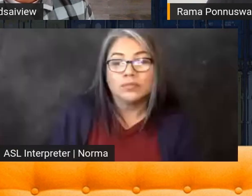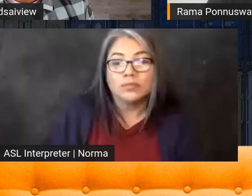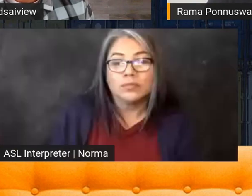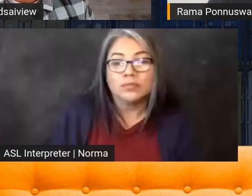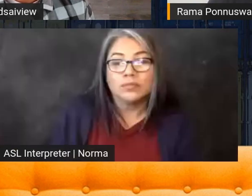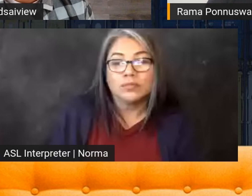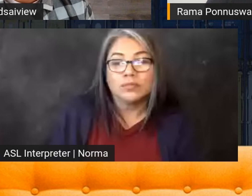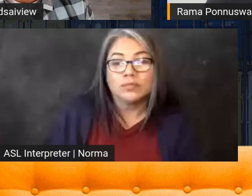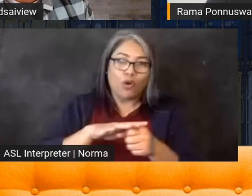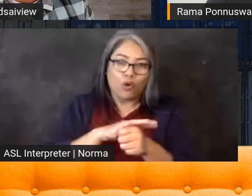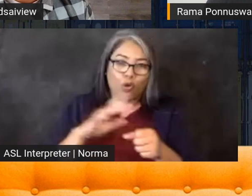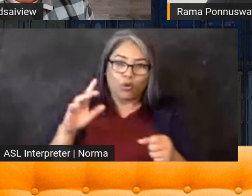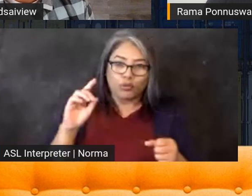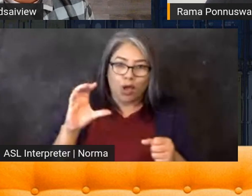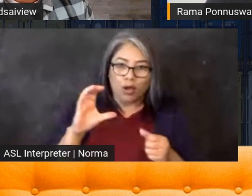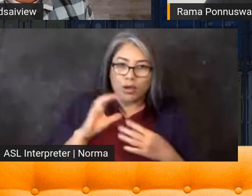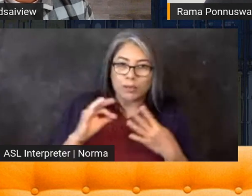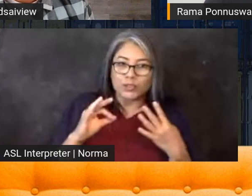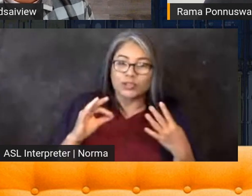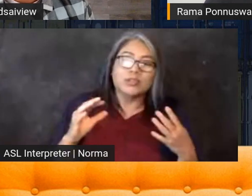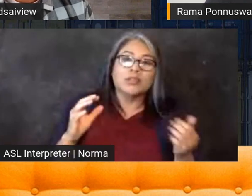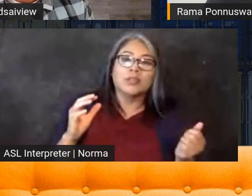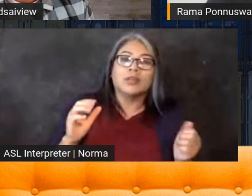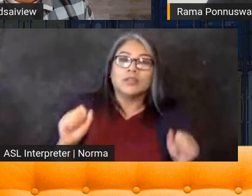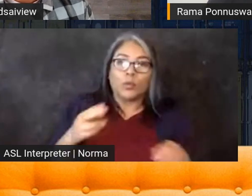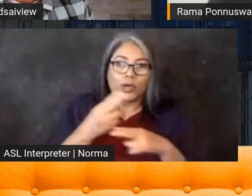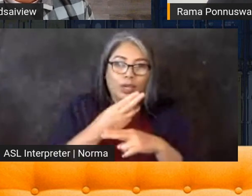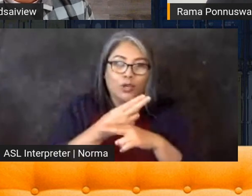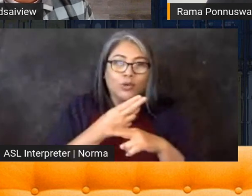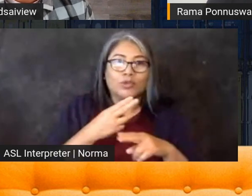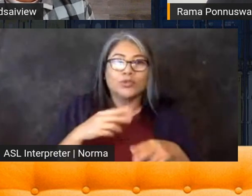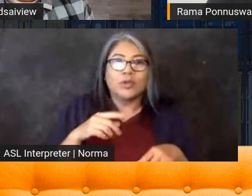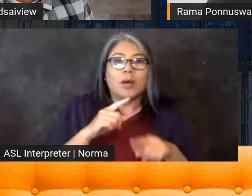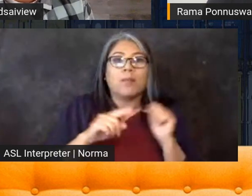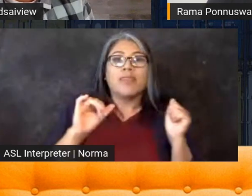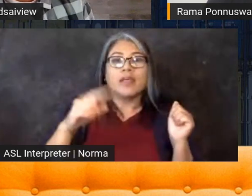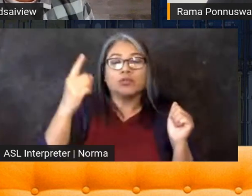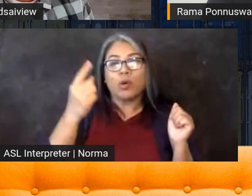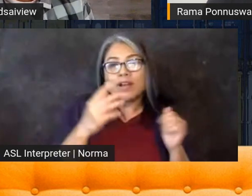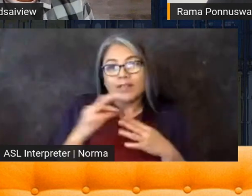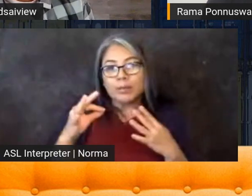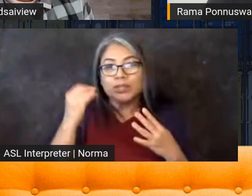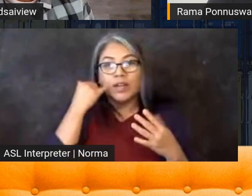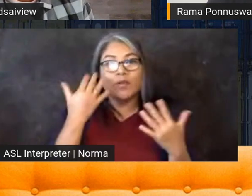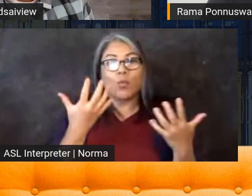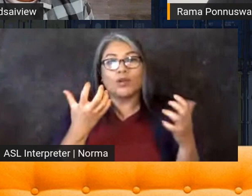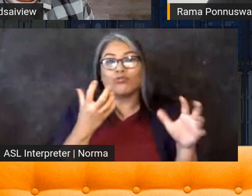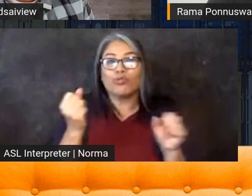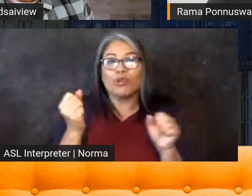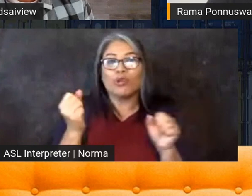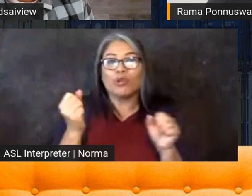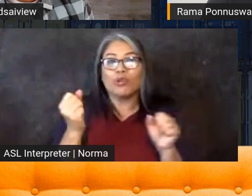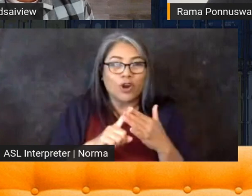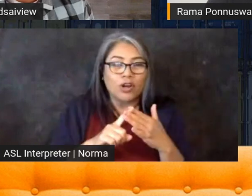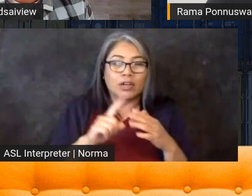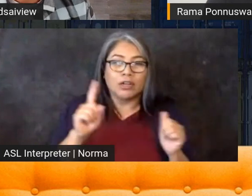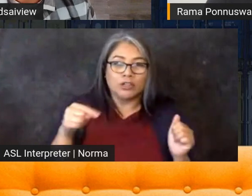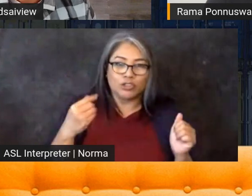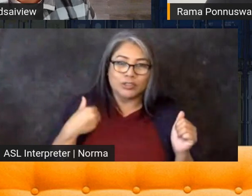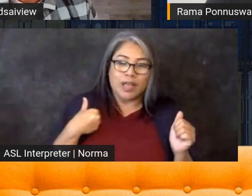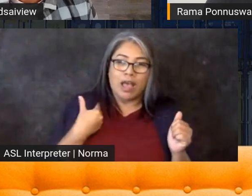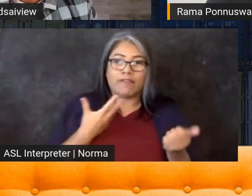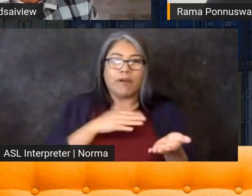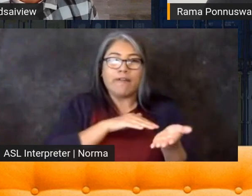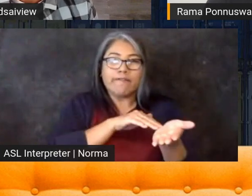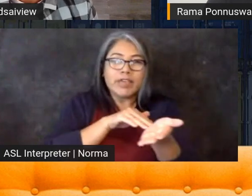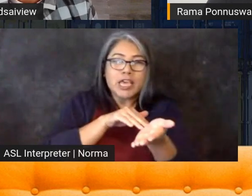production environments. But that's one of the options. If you want to quickly get started, just have a feel for EKS Anywhere itself. You can